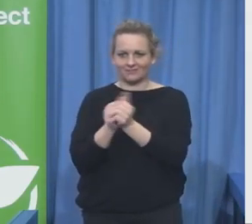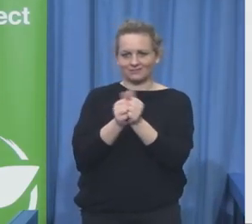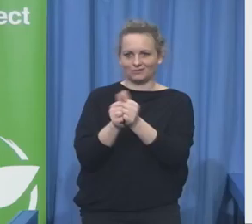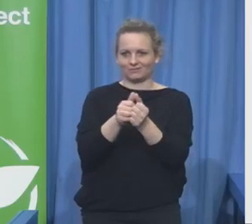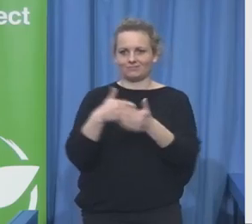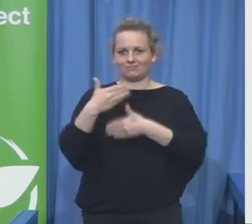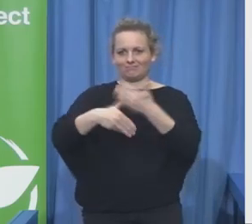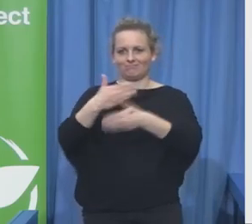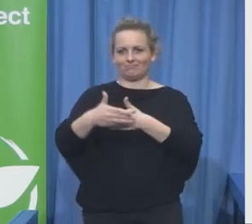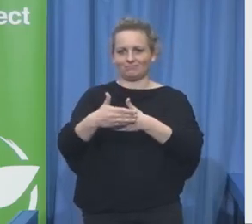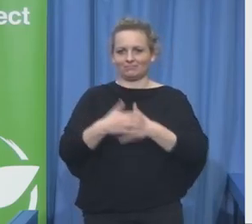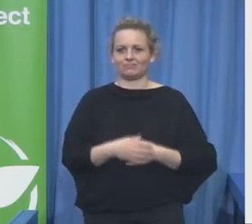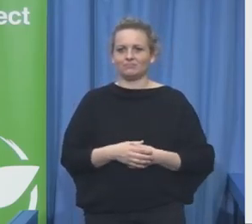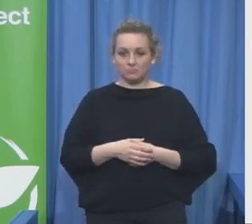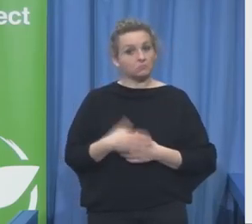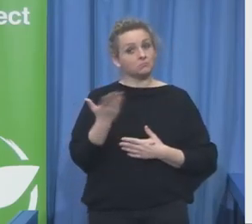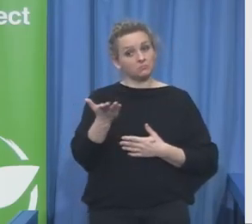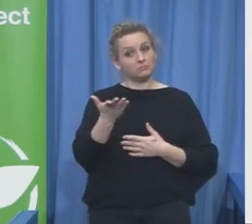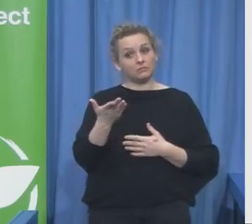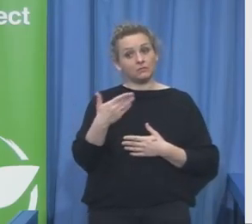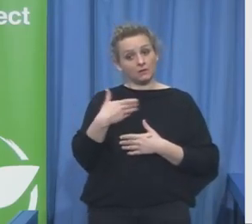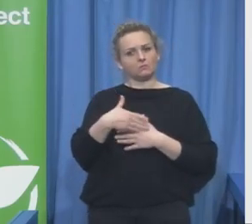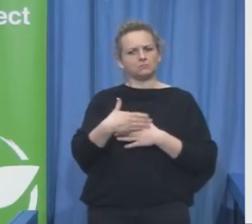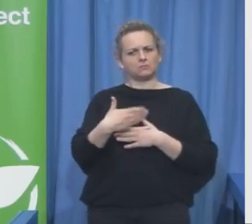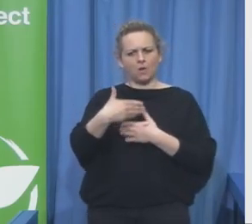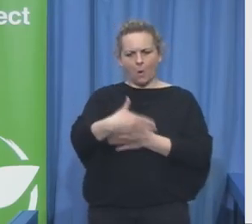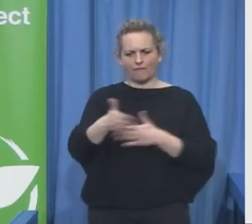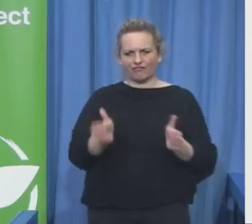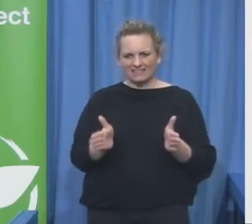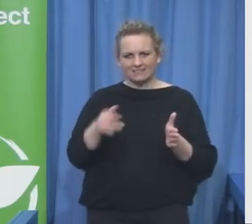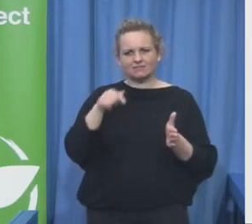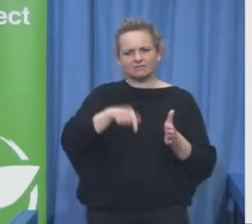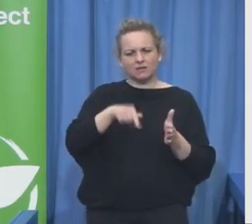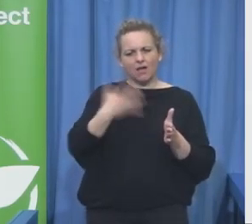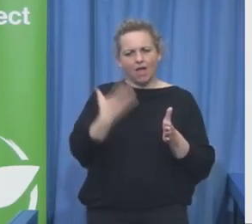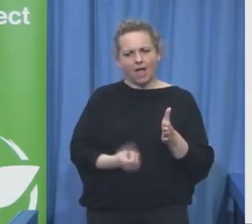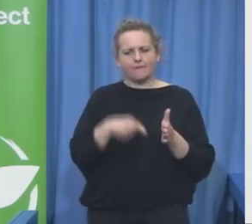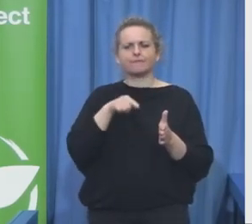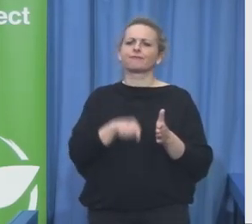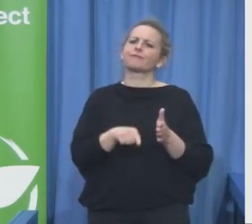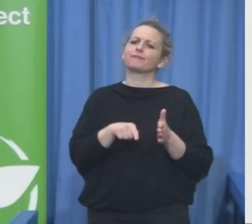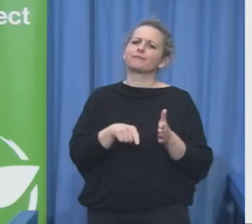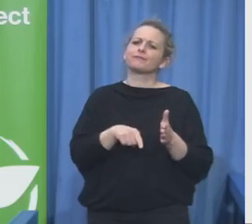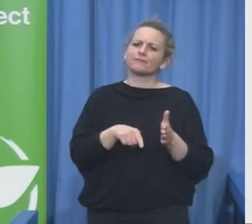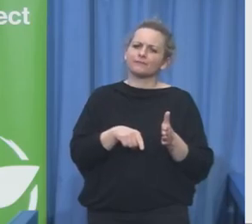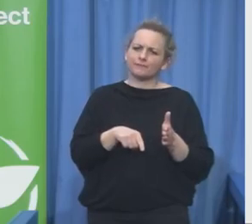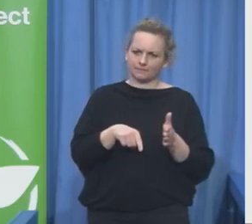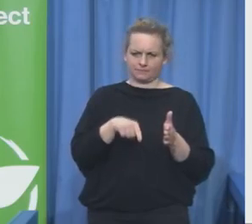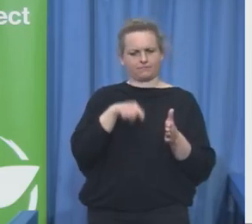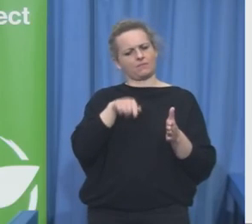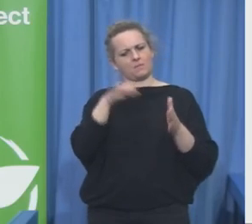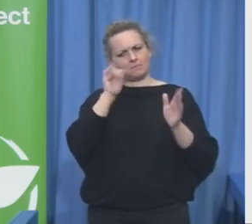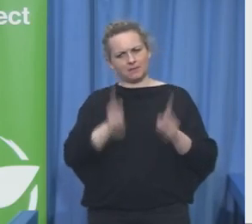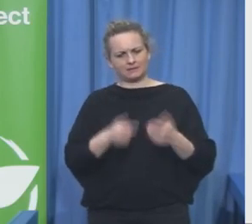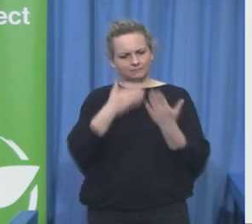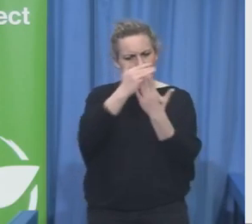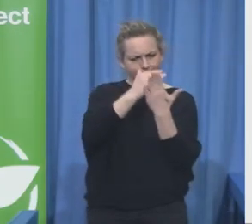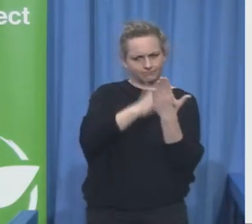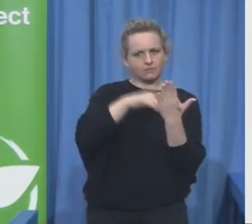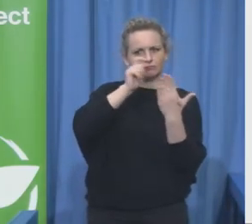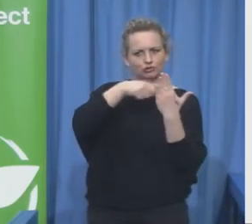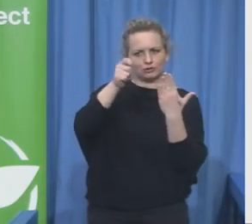accessibility checker built in. Before any of you send an email, write a PowerPoint, create a Word document, before you send it, in the